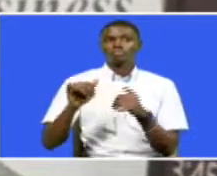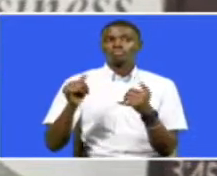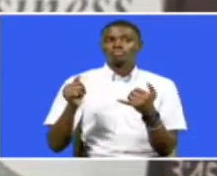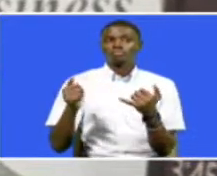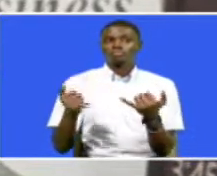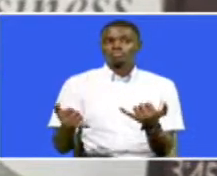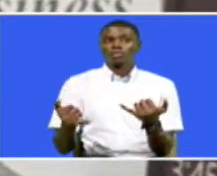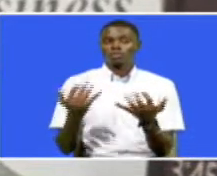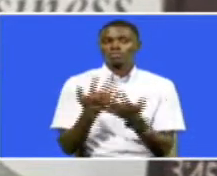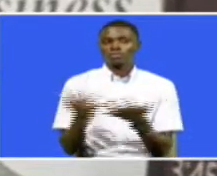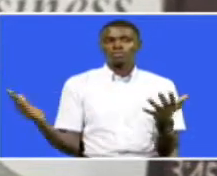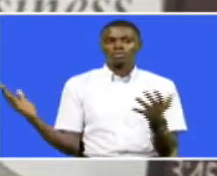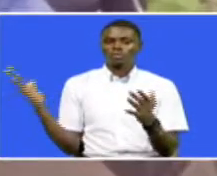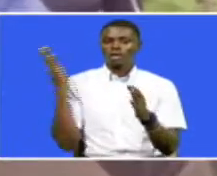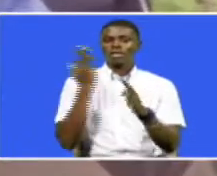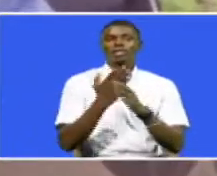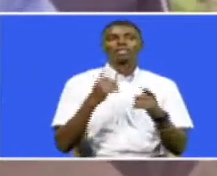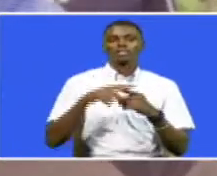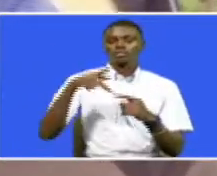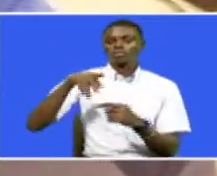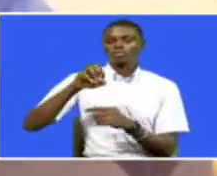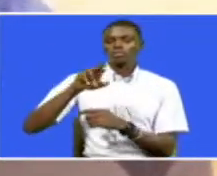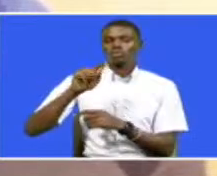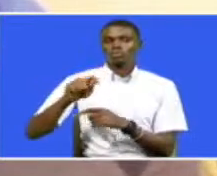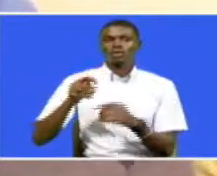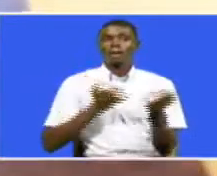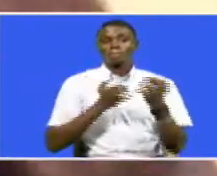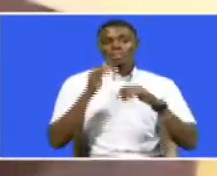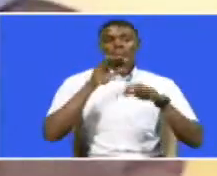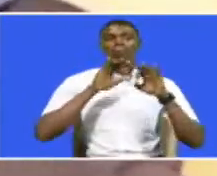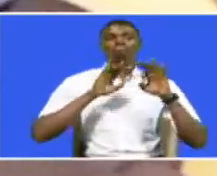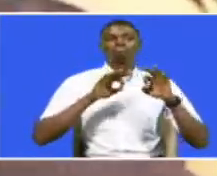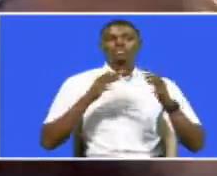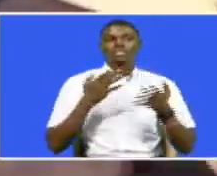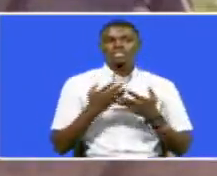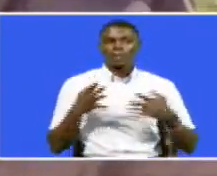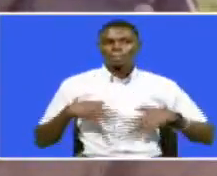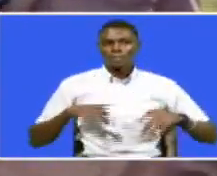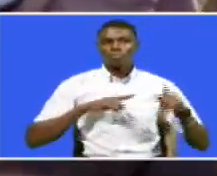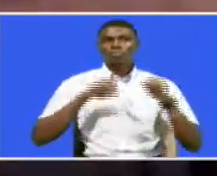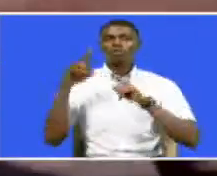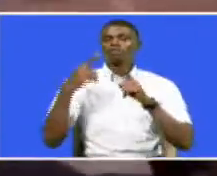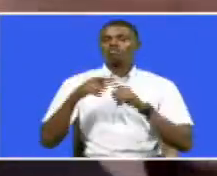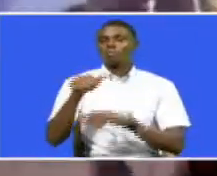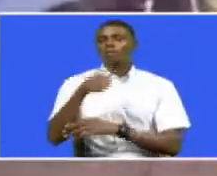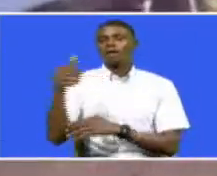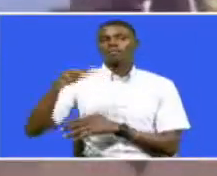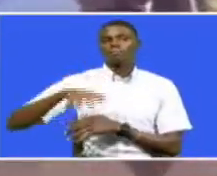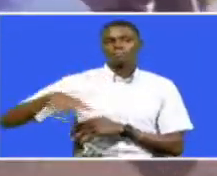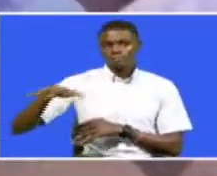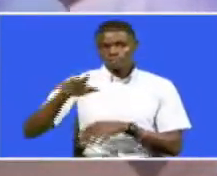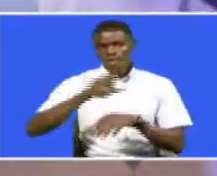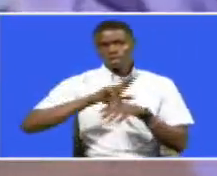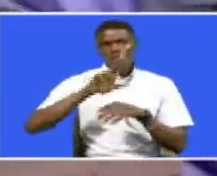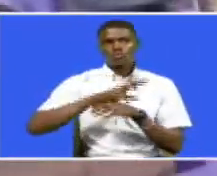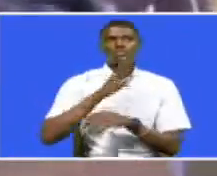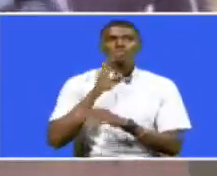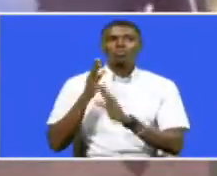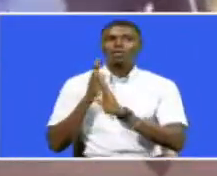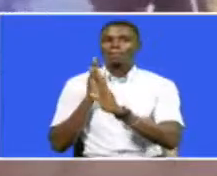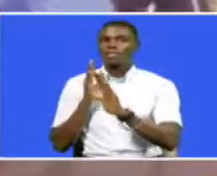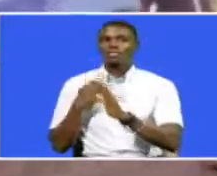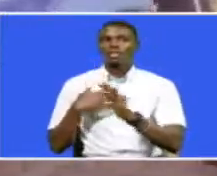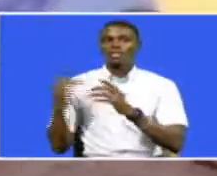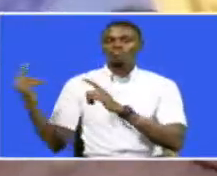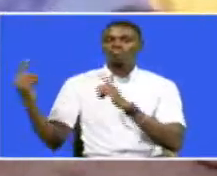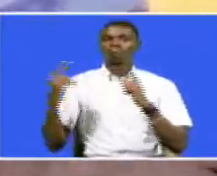are coming directly to the port. The business is good because some people travel from other areas using the water bus and the